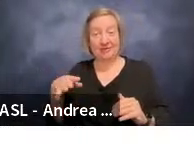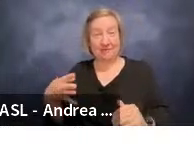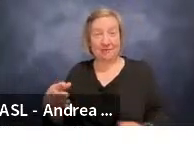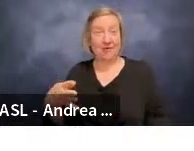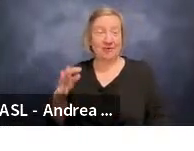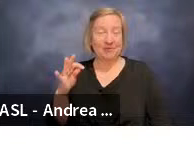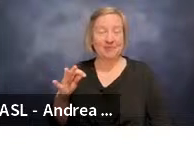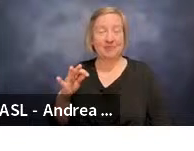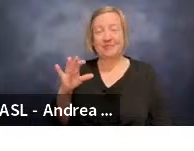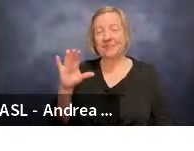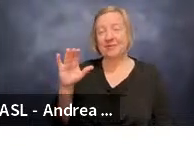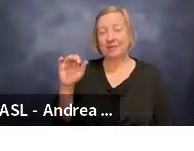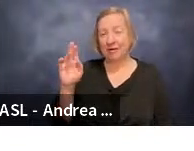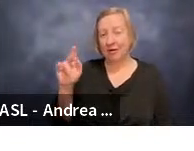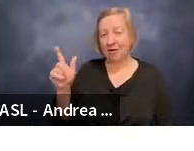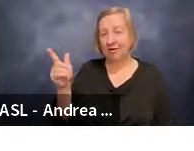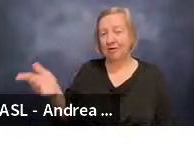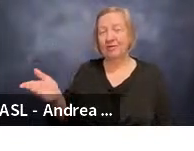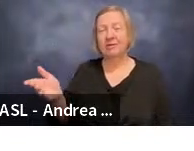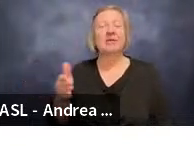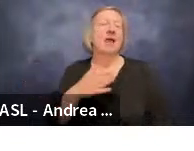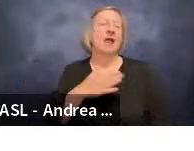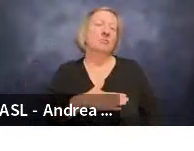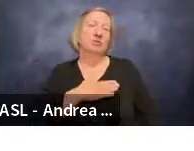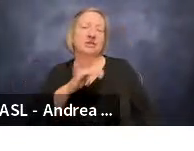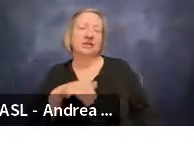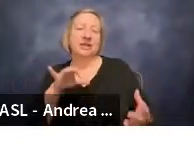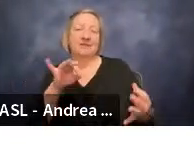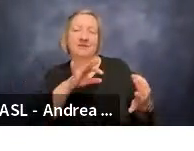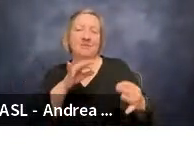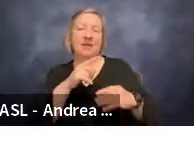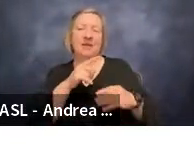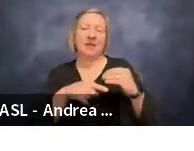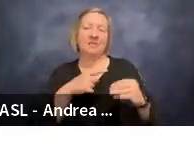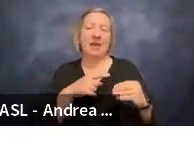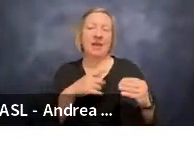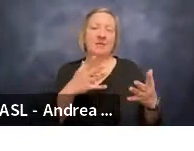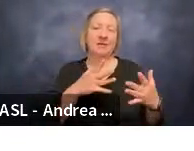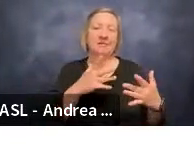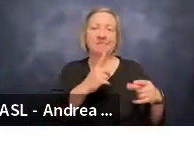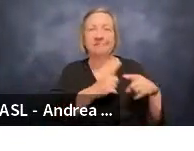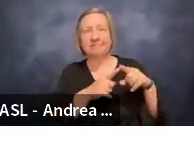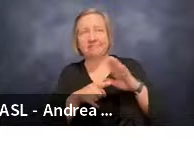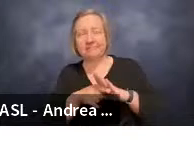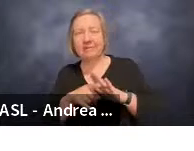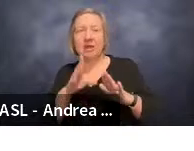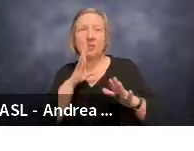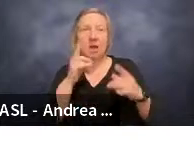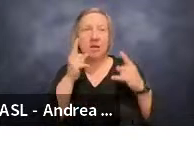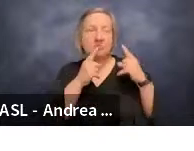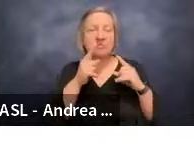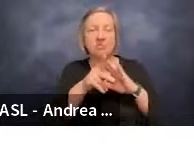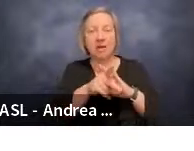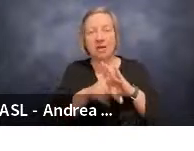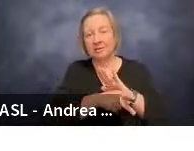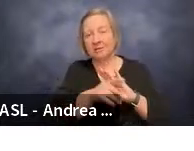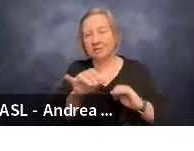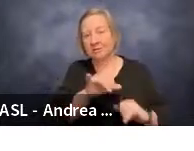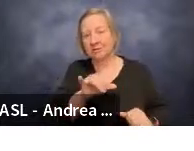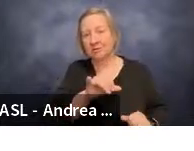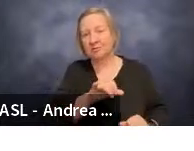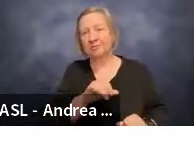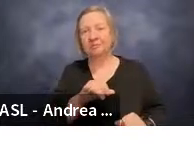All right, Carl. Okay, and I appreciate that feedback on the trade-offs, and we'll also be considering the policy piece of that too, right?